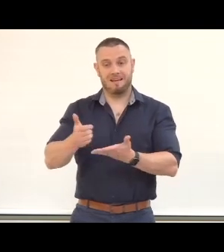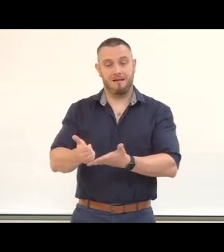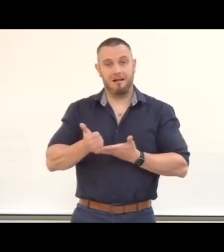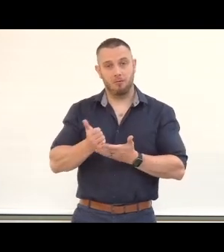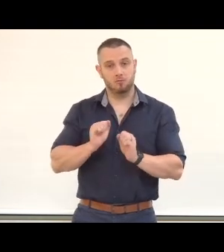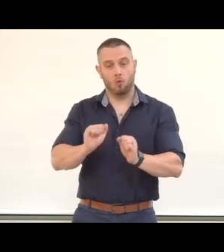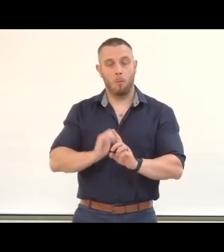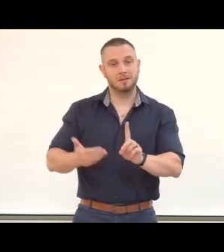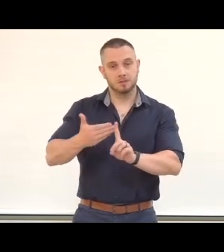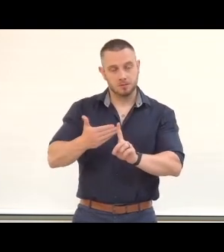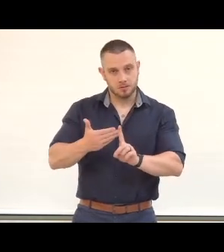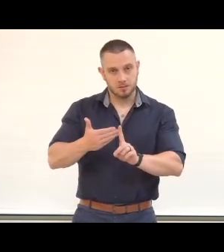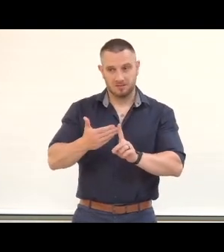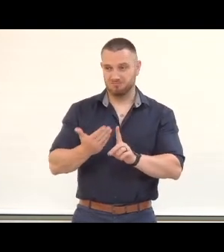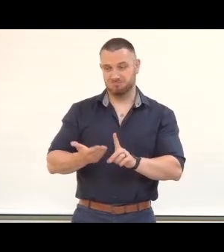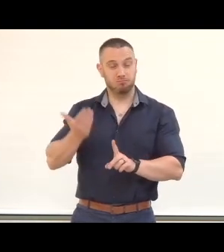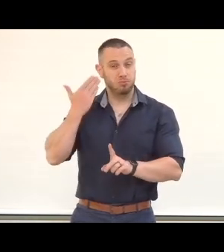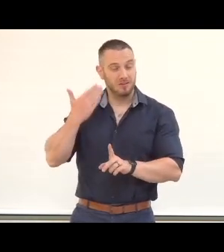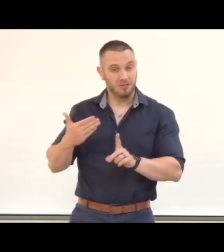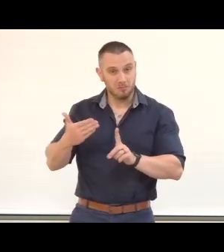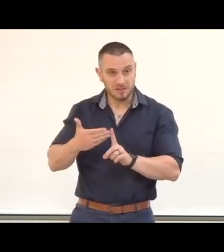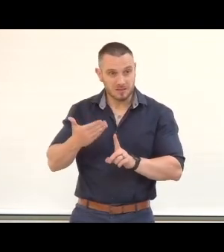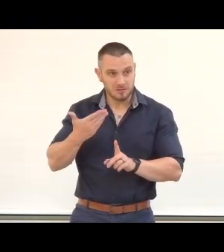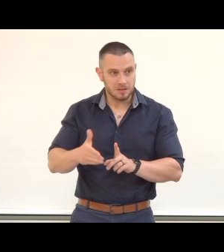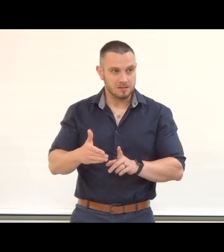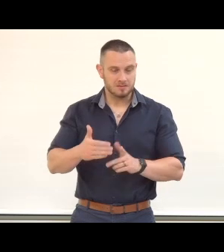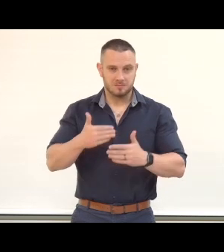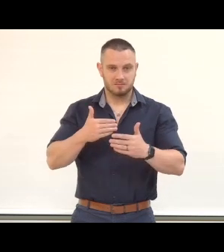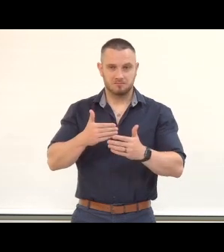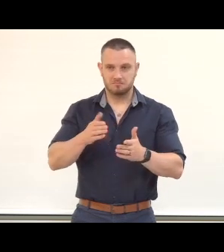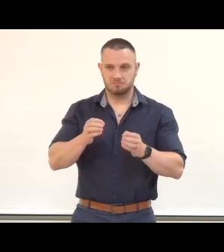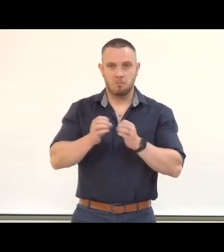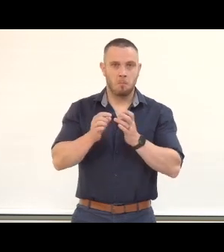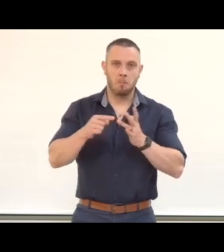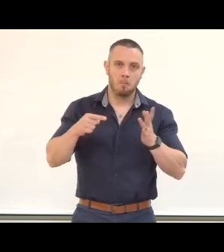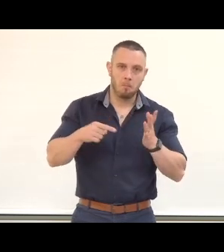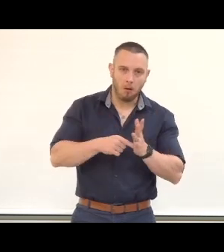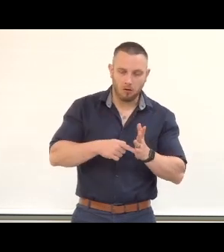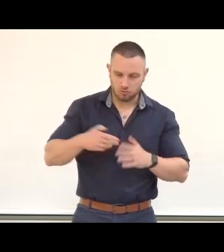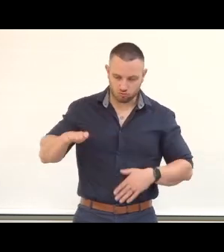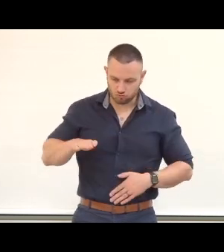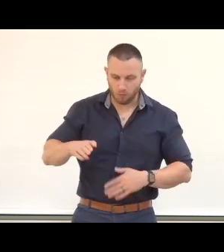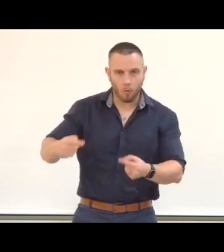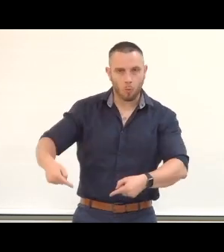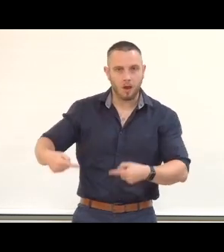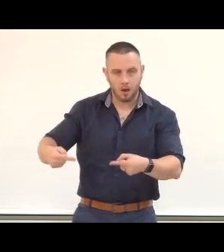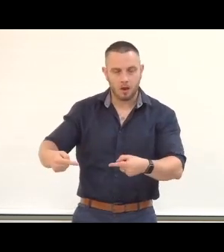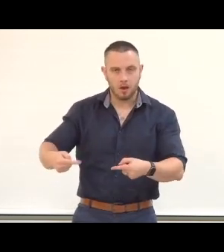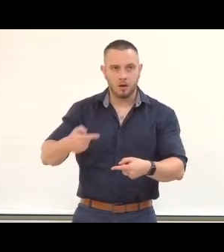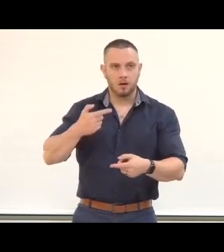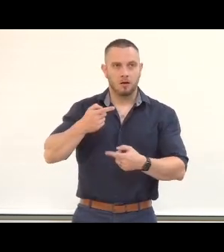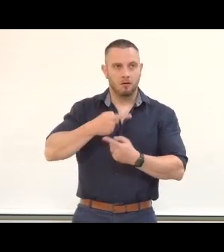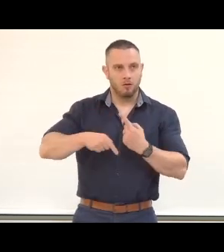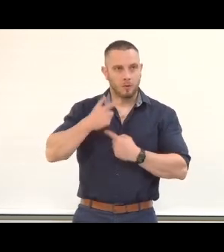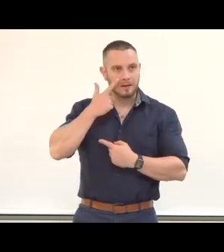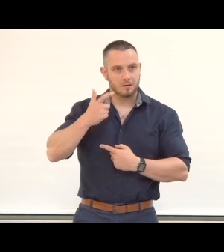mission. And in past missions, we also had, for example, a cliffbot that was a rover on wheels that you could